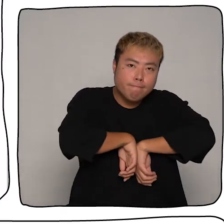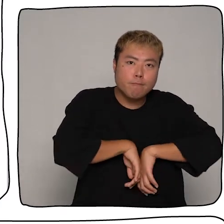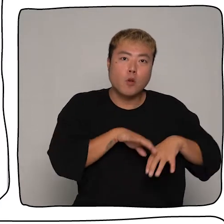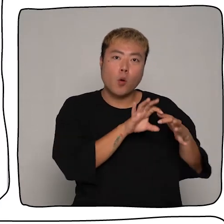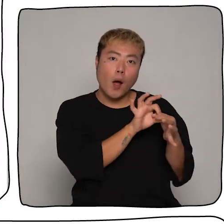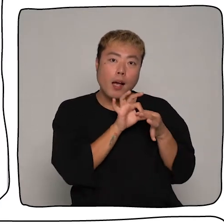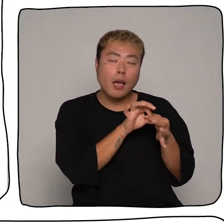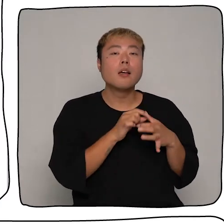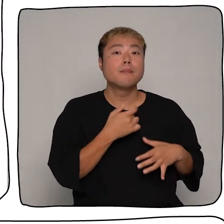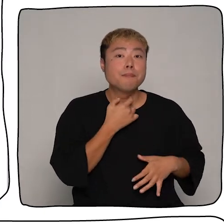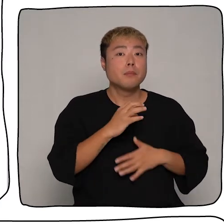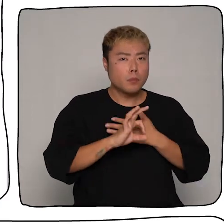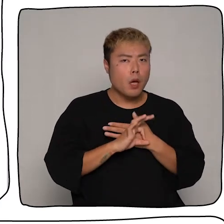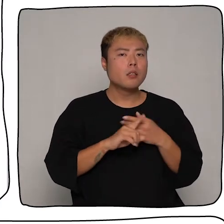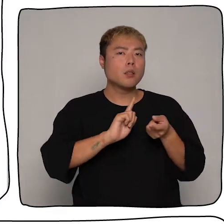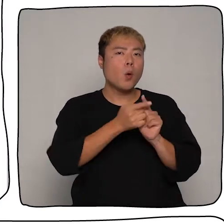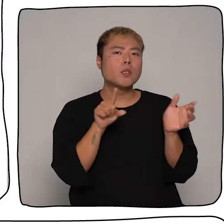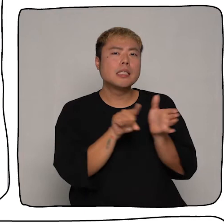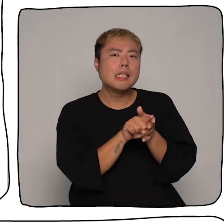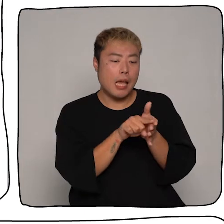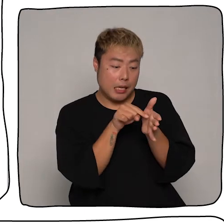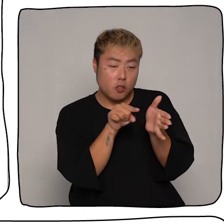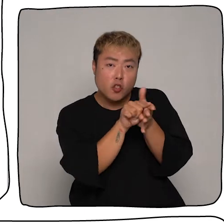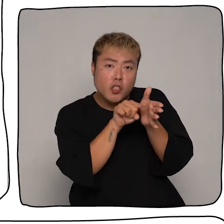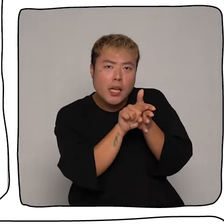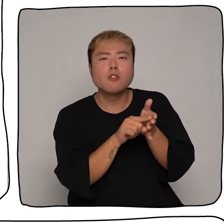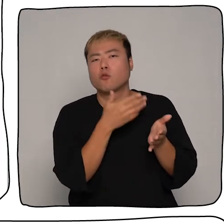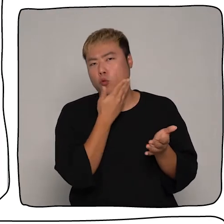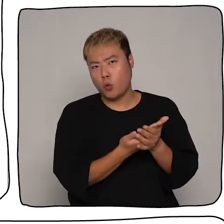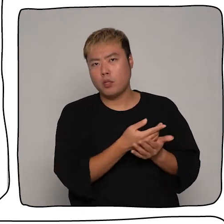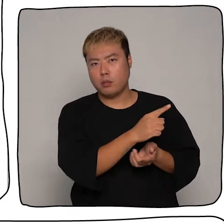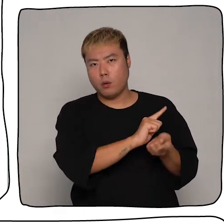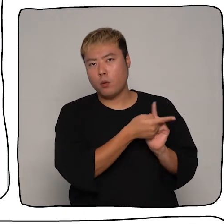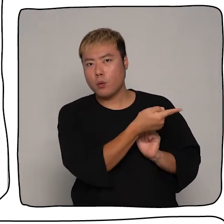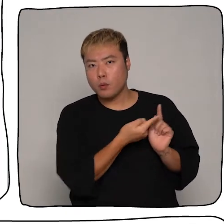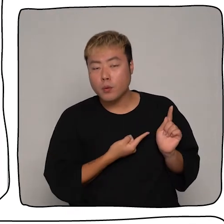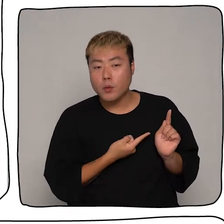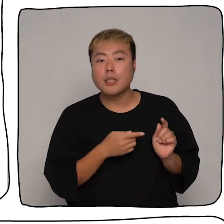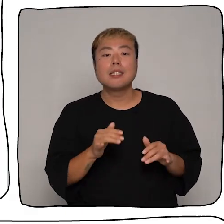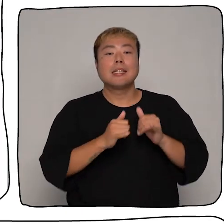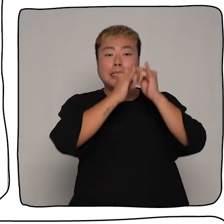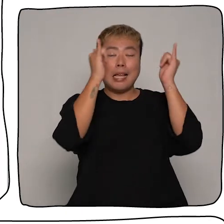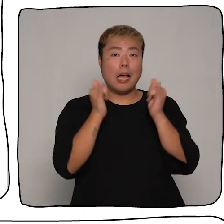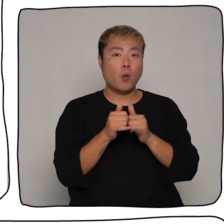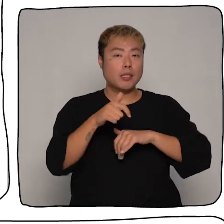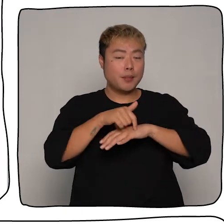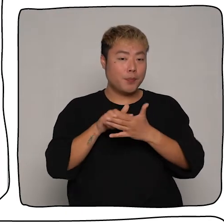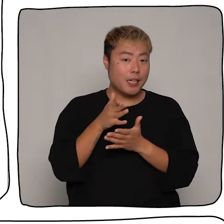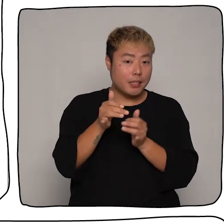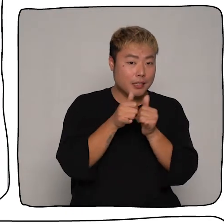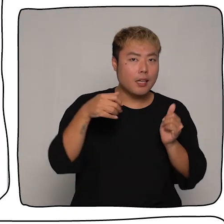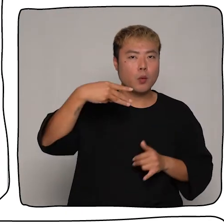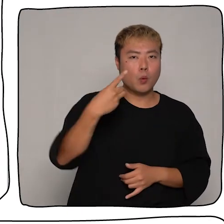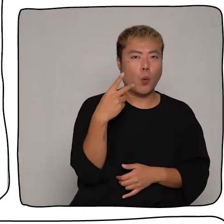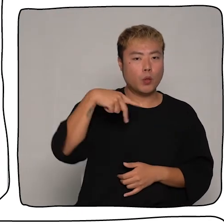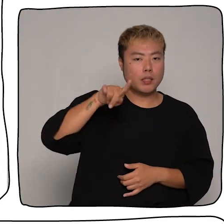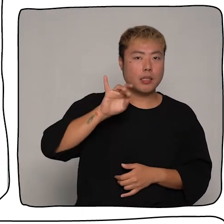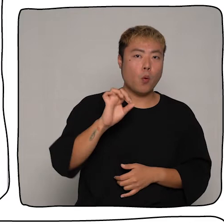to get into the haptic relationship. Toshio Yamagishi, he is a social